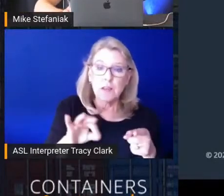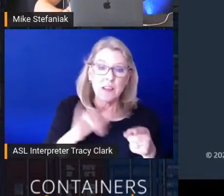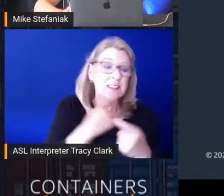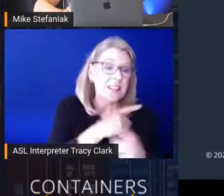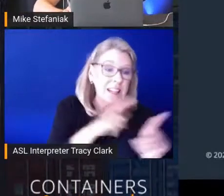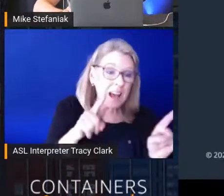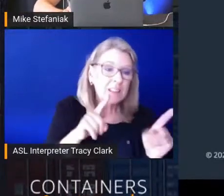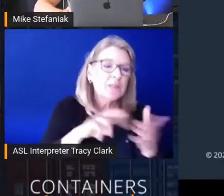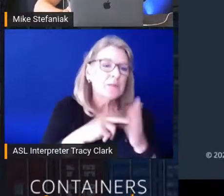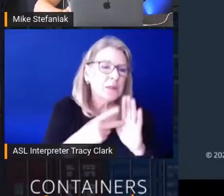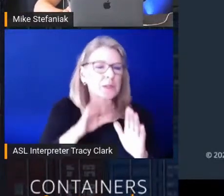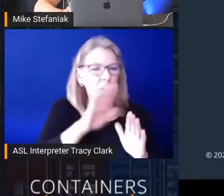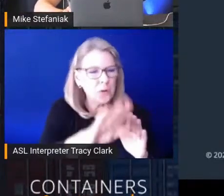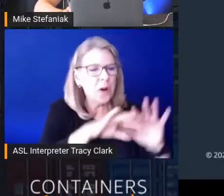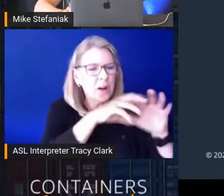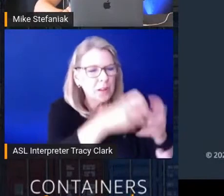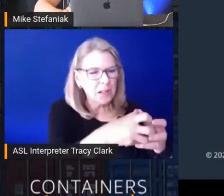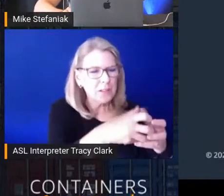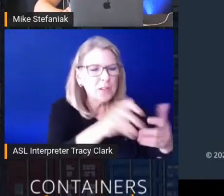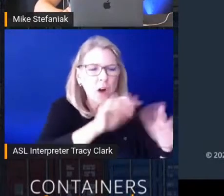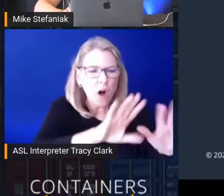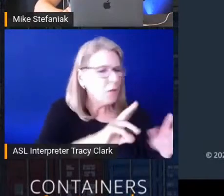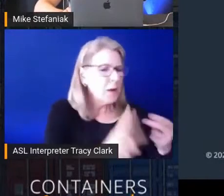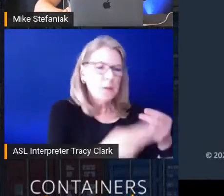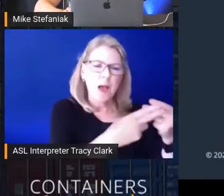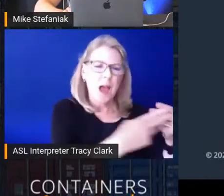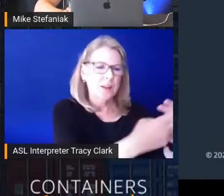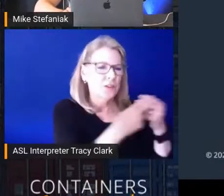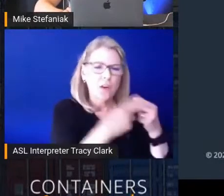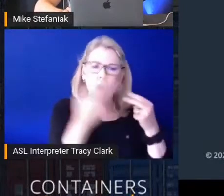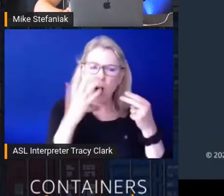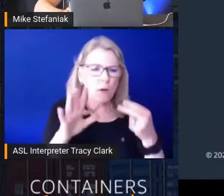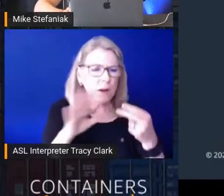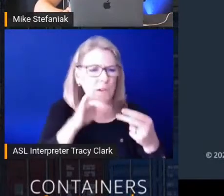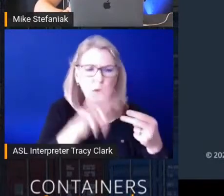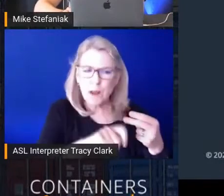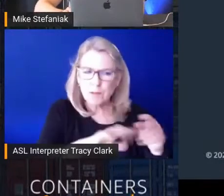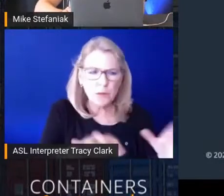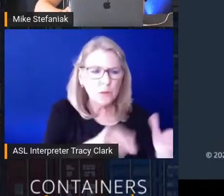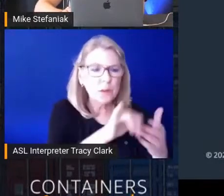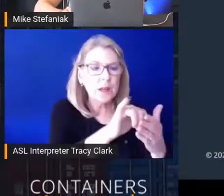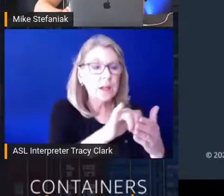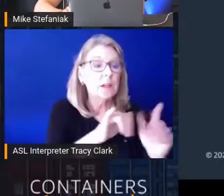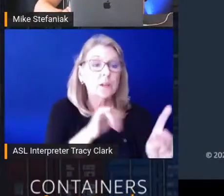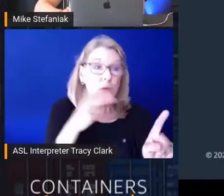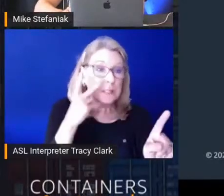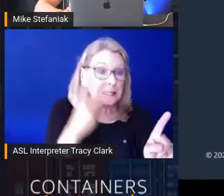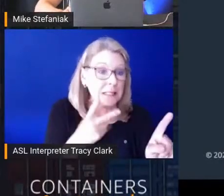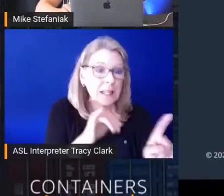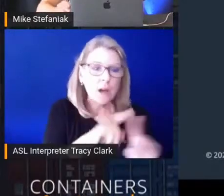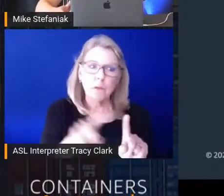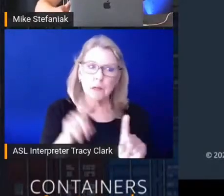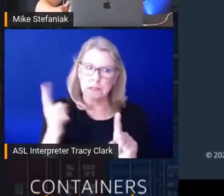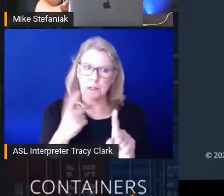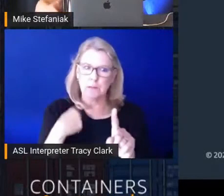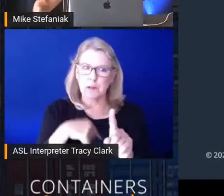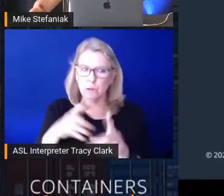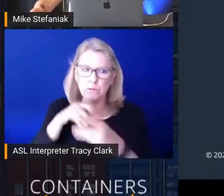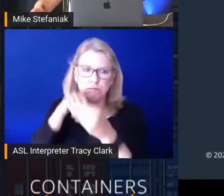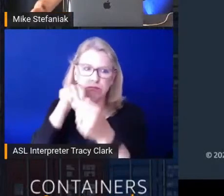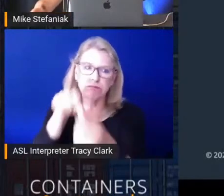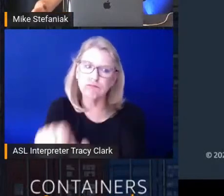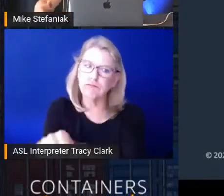really a particular feature. You're not going to see a what's new post about it, but it's really something we spend a lot of time on. And then on your side